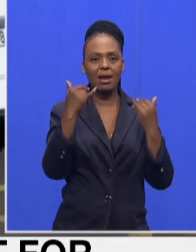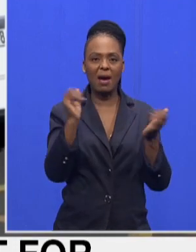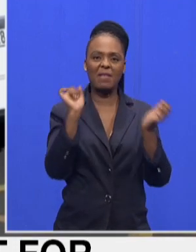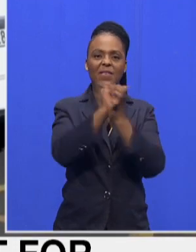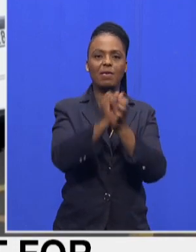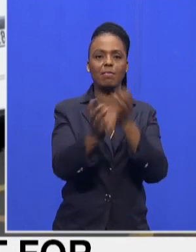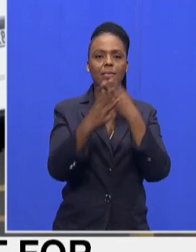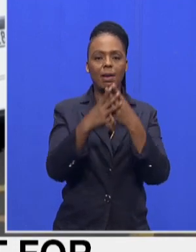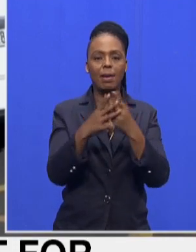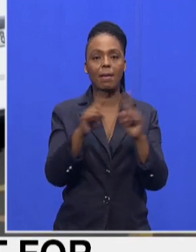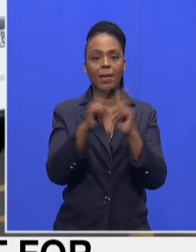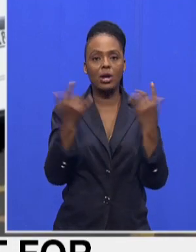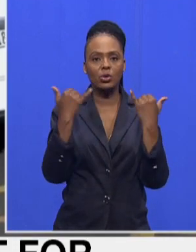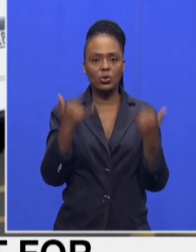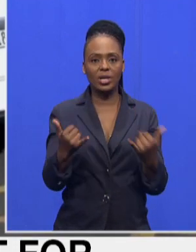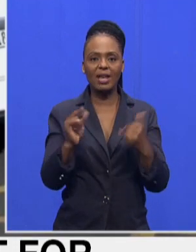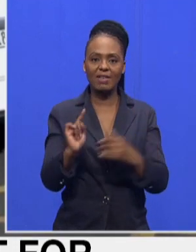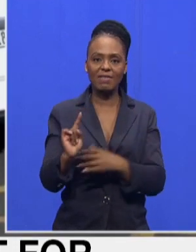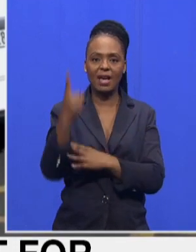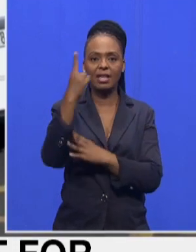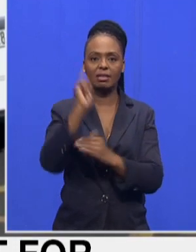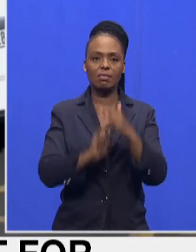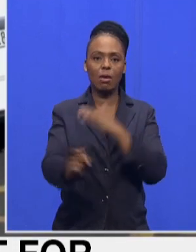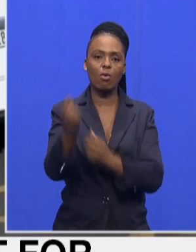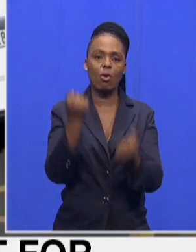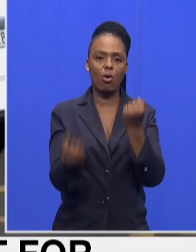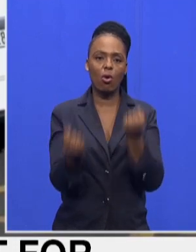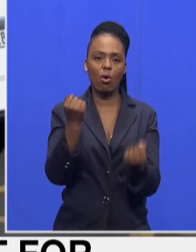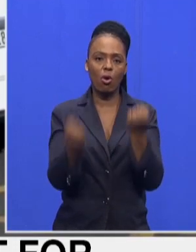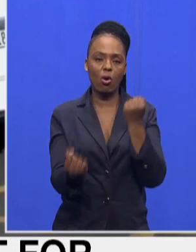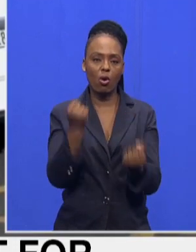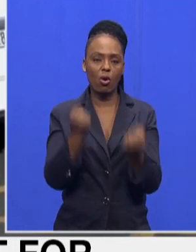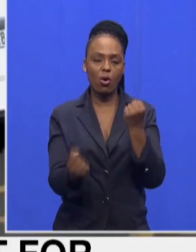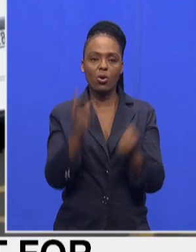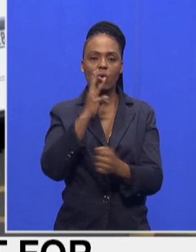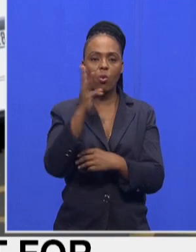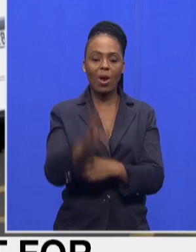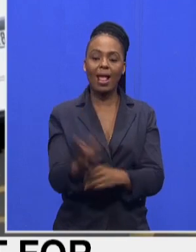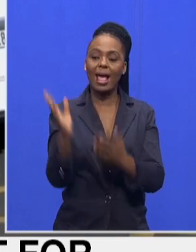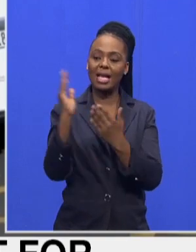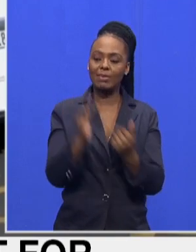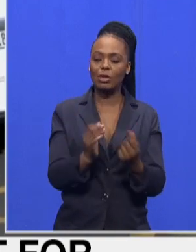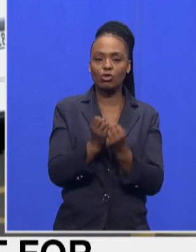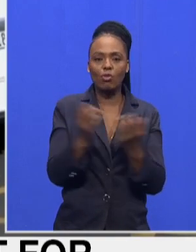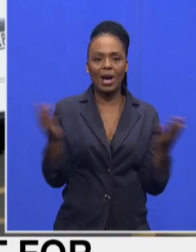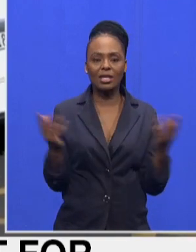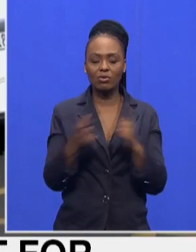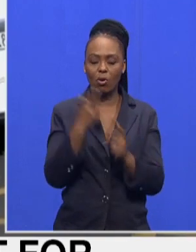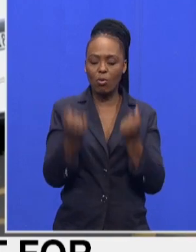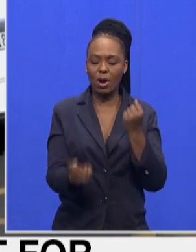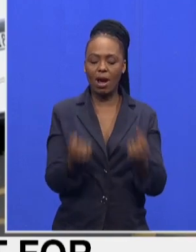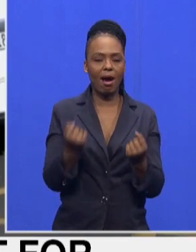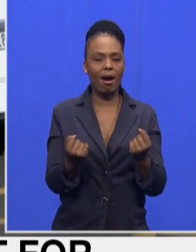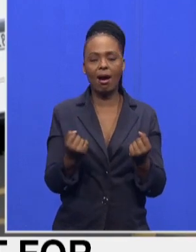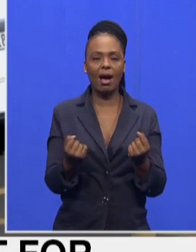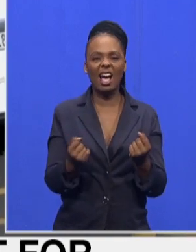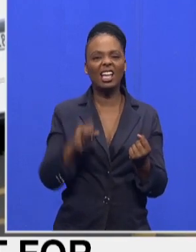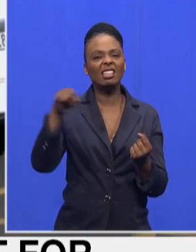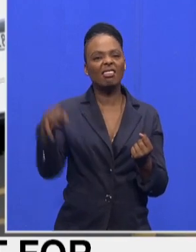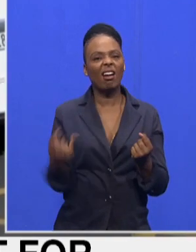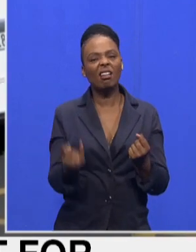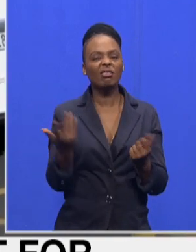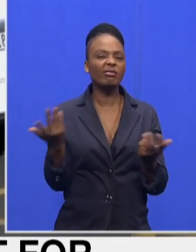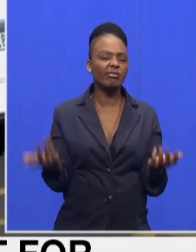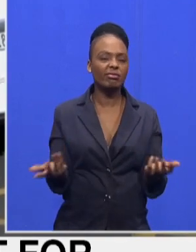So today they will be making their first time court appearance. We are not expecting much from this court case. Obviously,